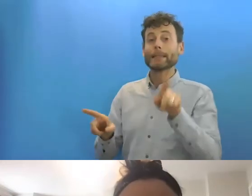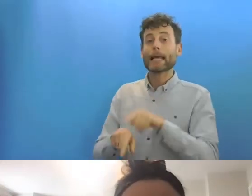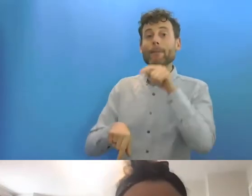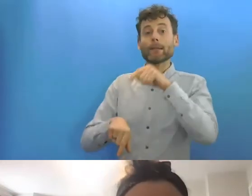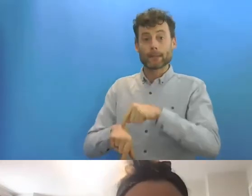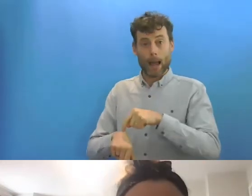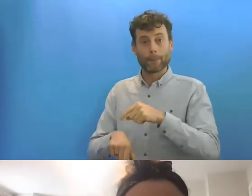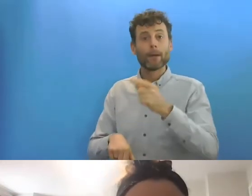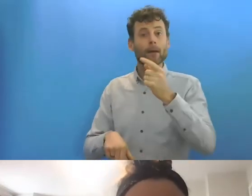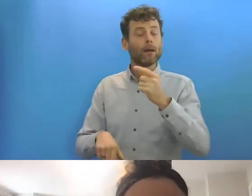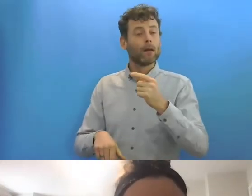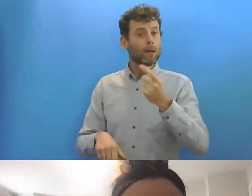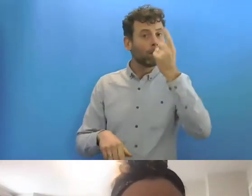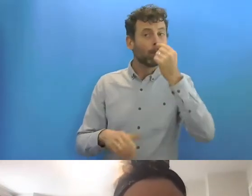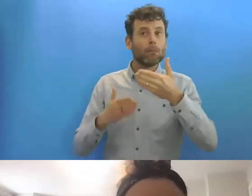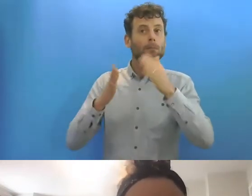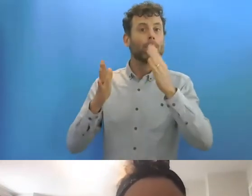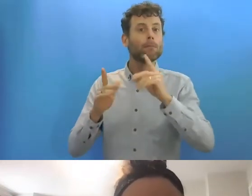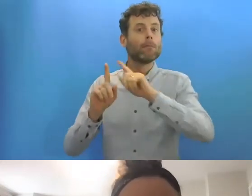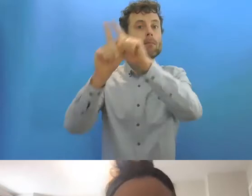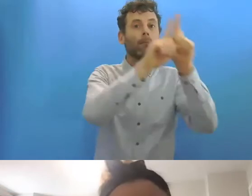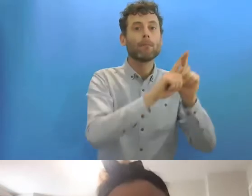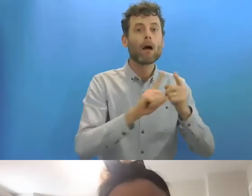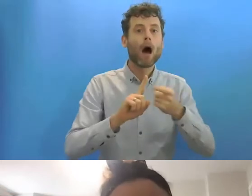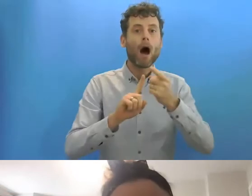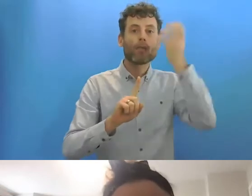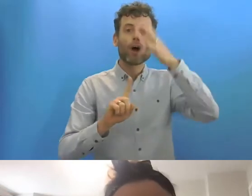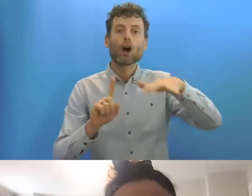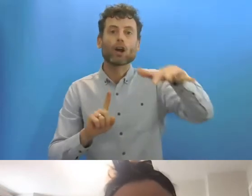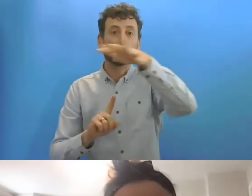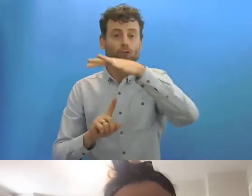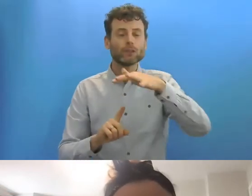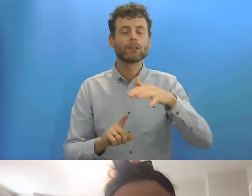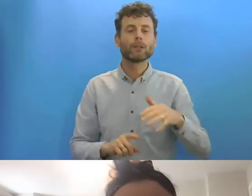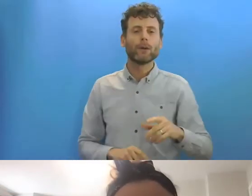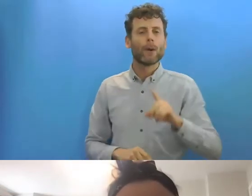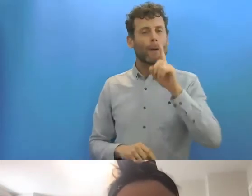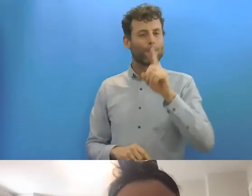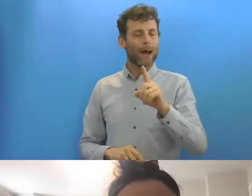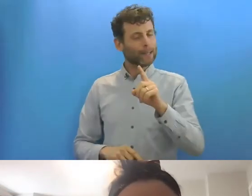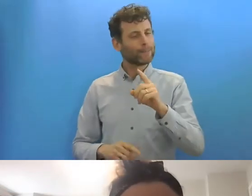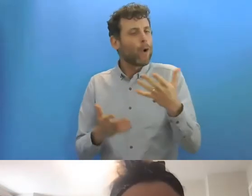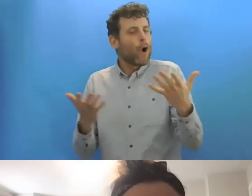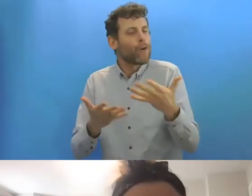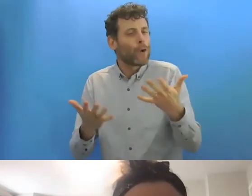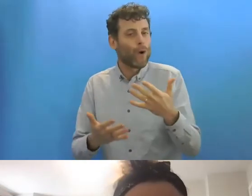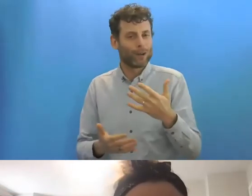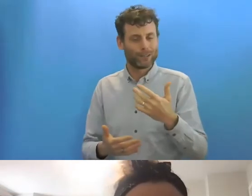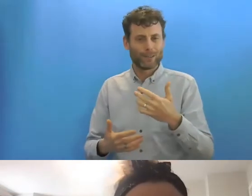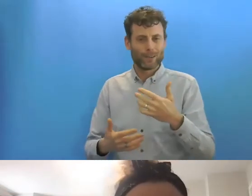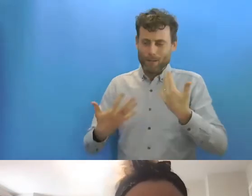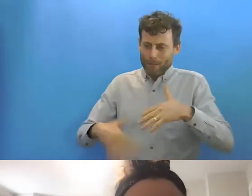same engagement with European partners, with European venues that we've had in the past. So it will be interesting to